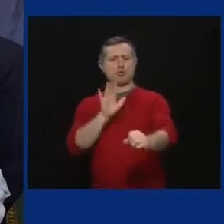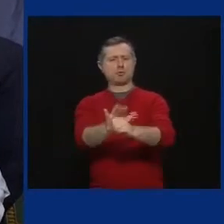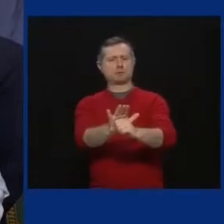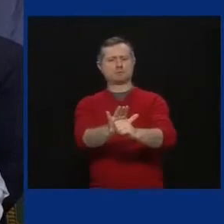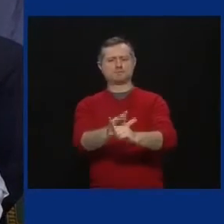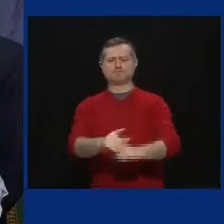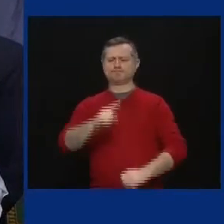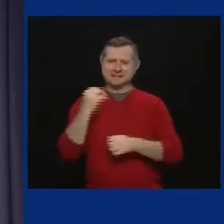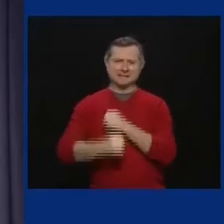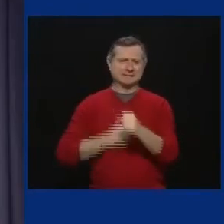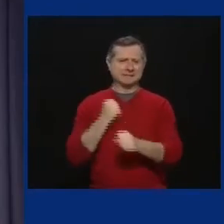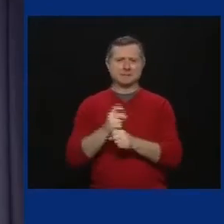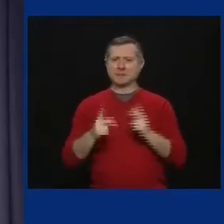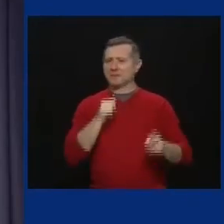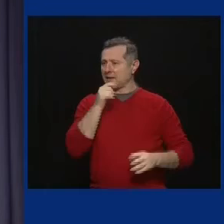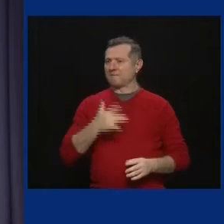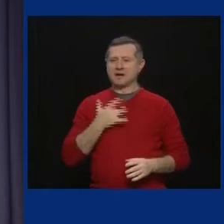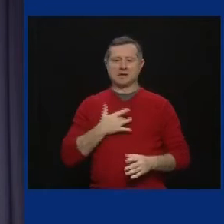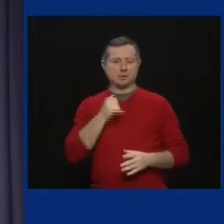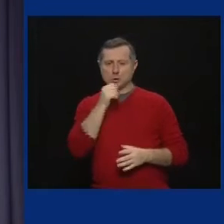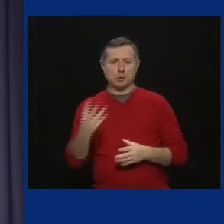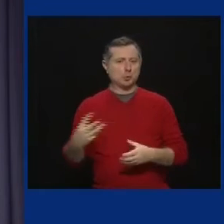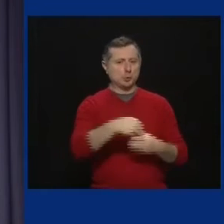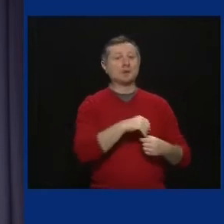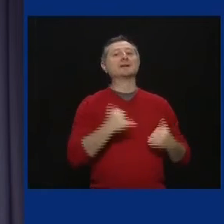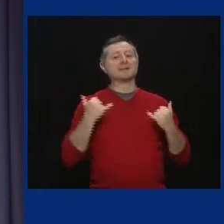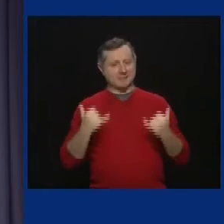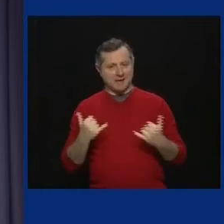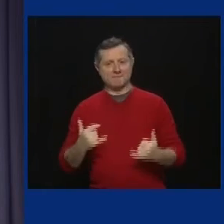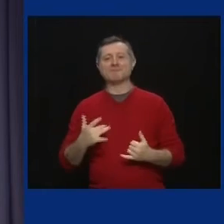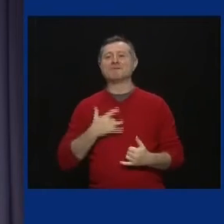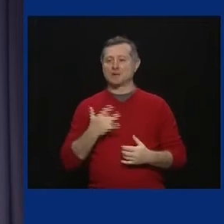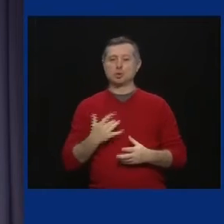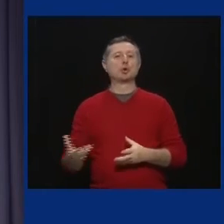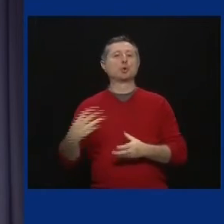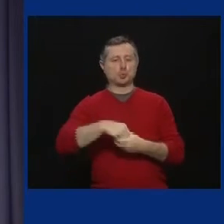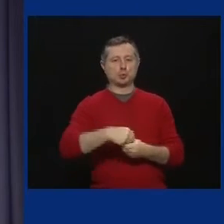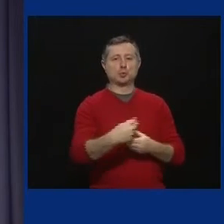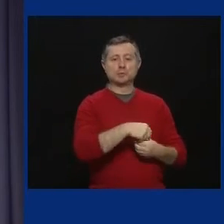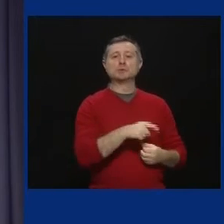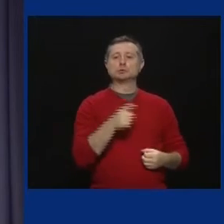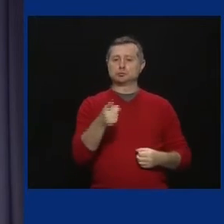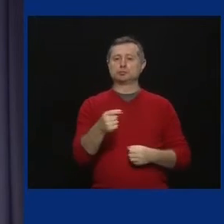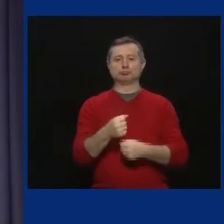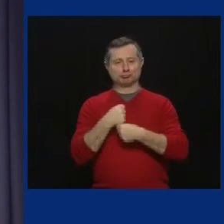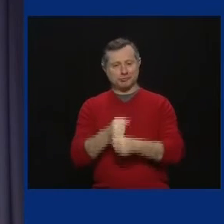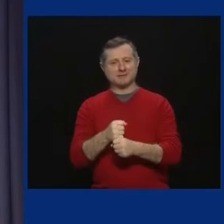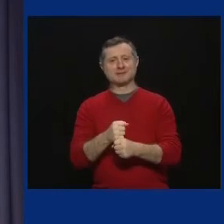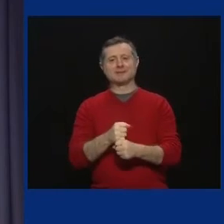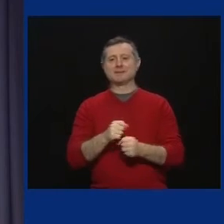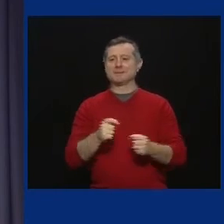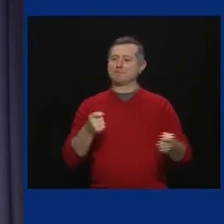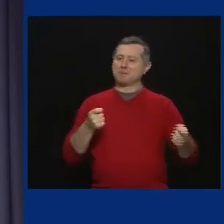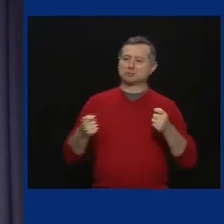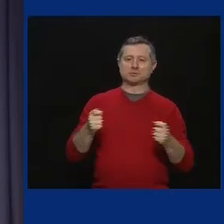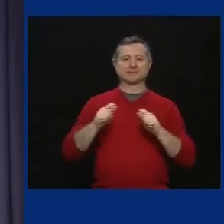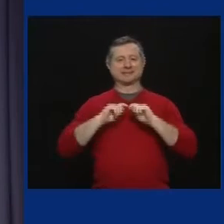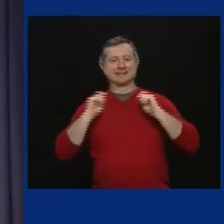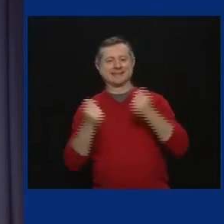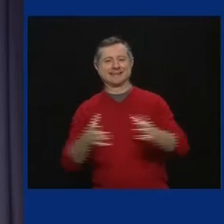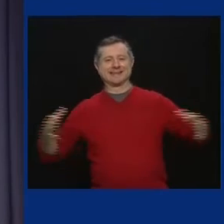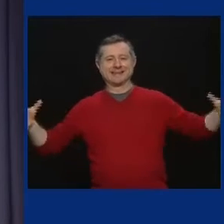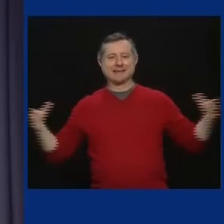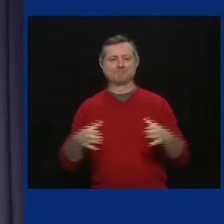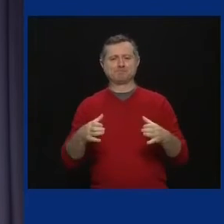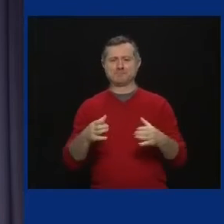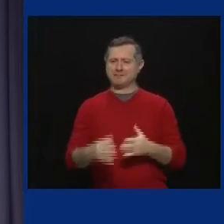other related offenses. That's according to an unsealed indictment. Benjamin allegedly attempted to get campaign